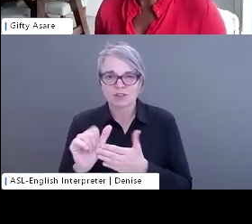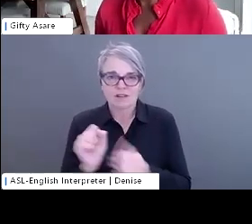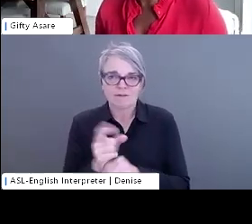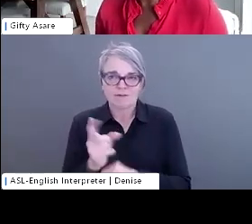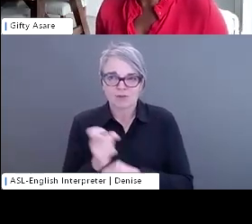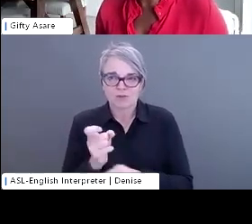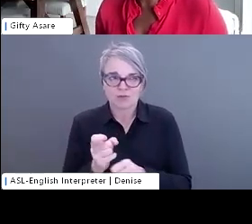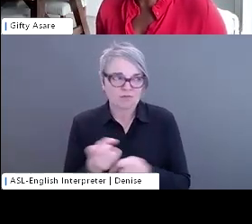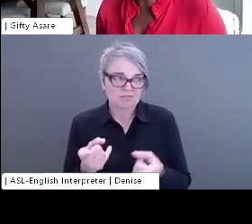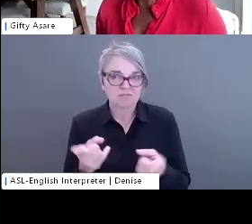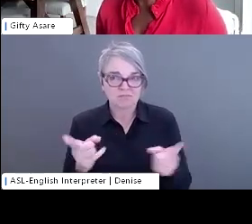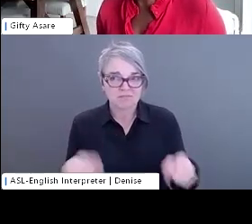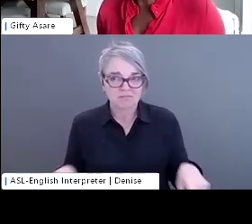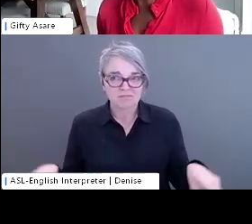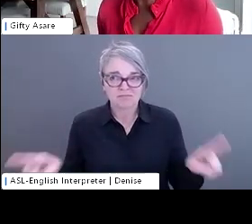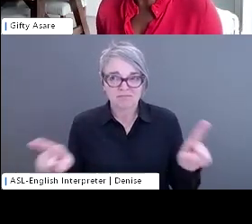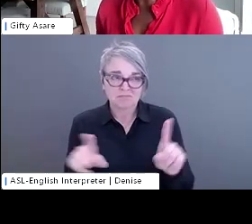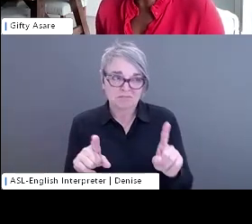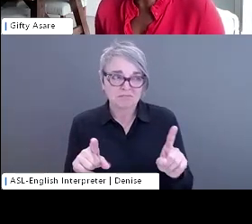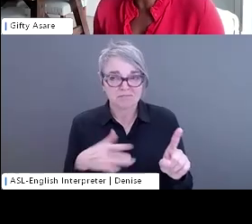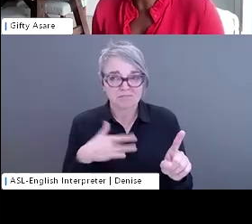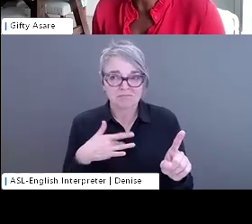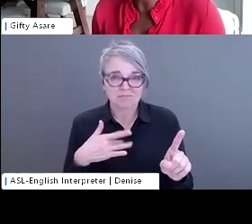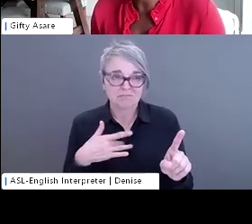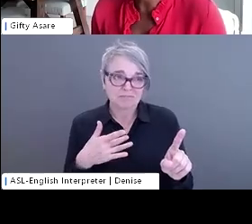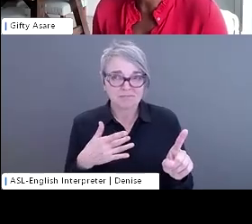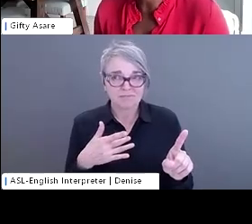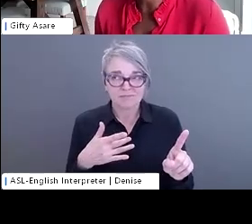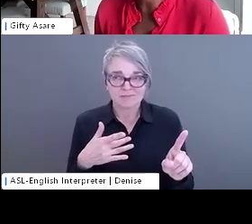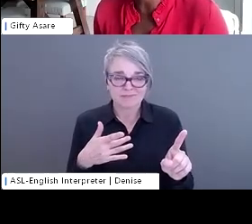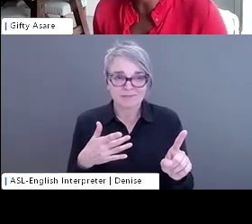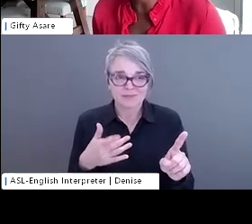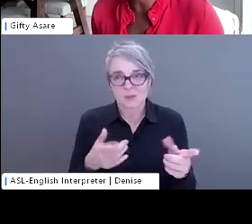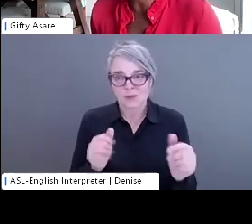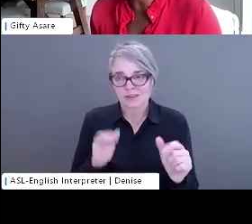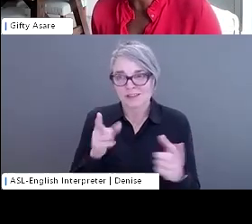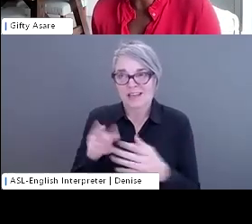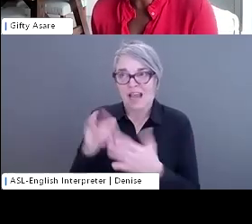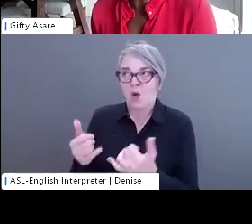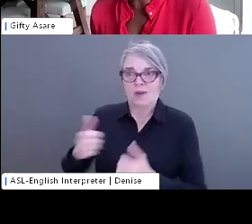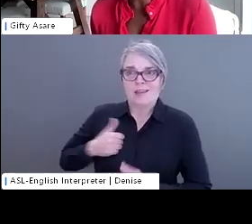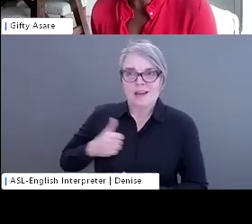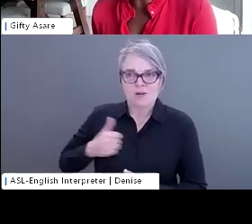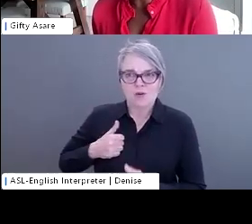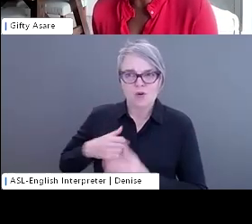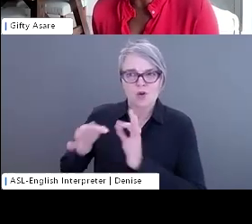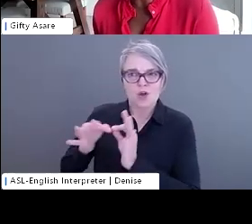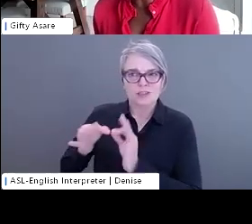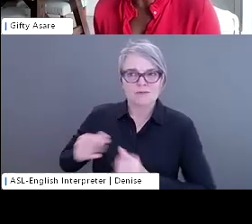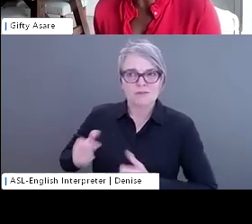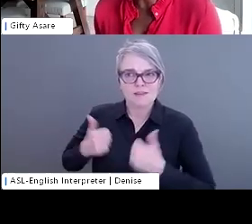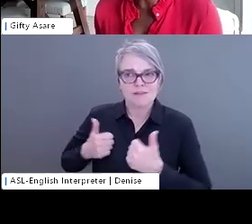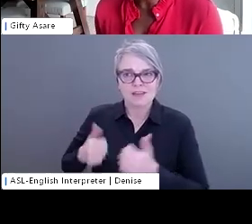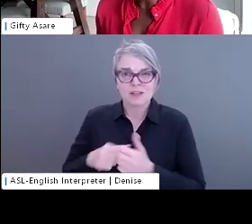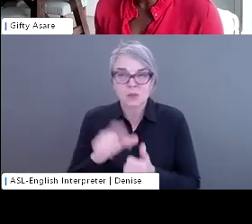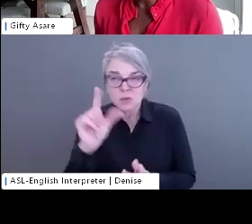economic status of Canada at the moment and just how much the cost of living is, that is nowhere near enough to